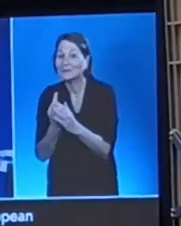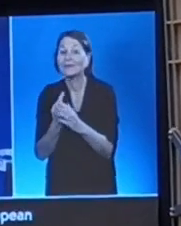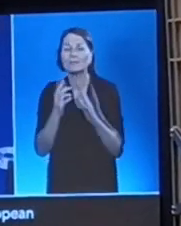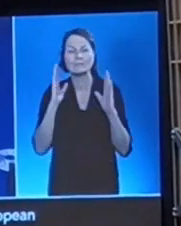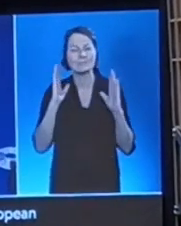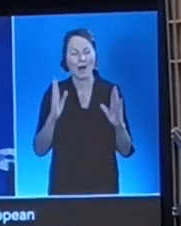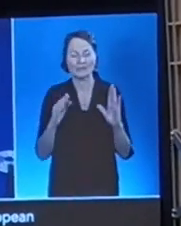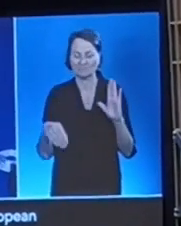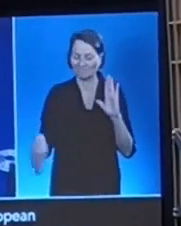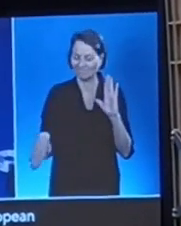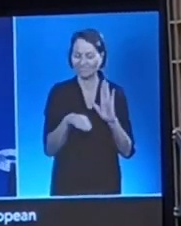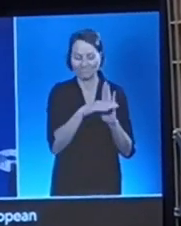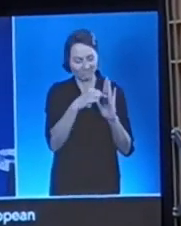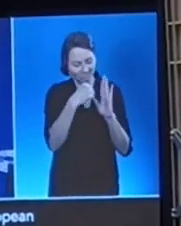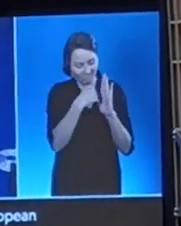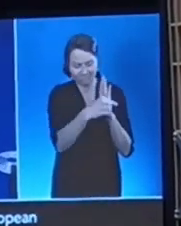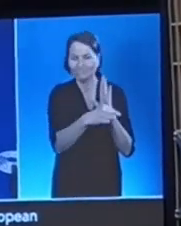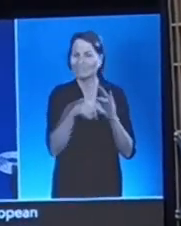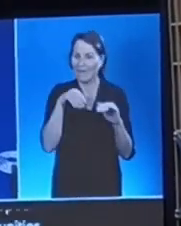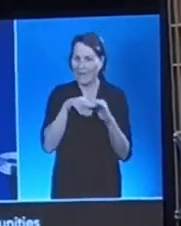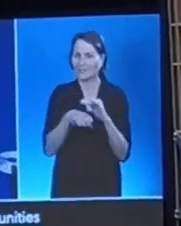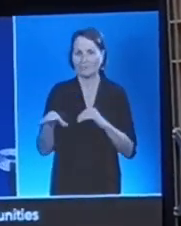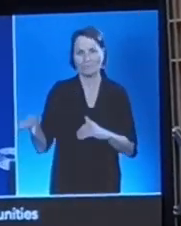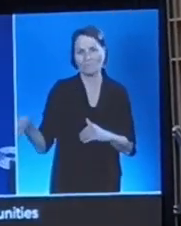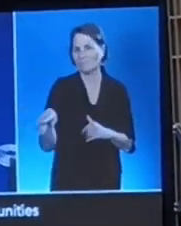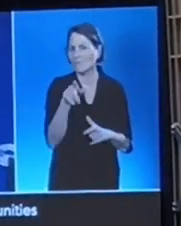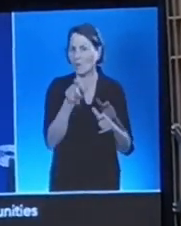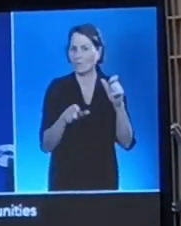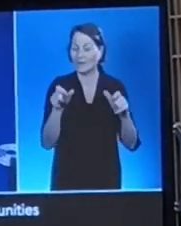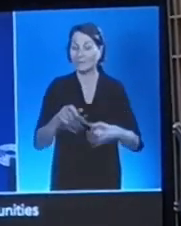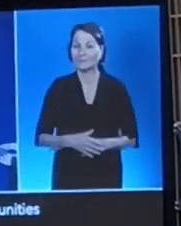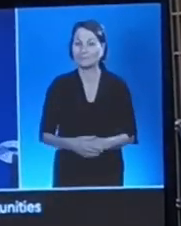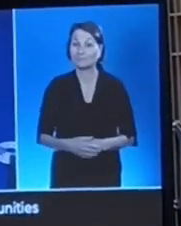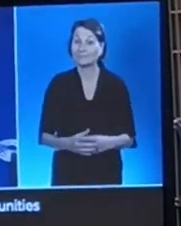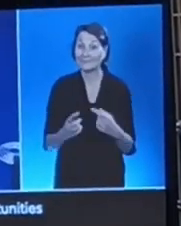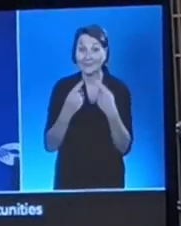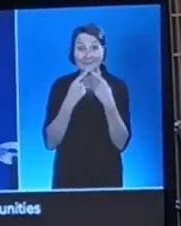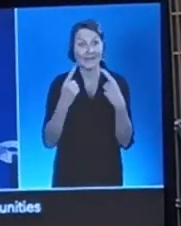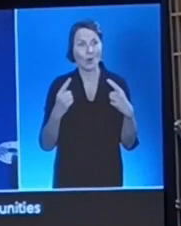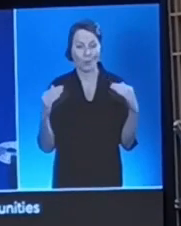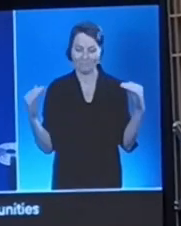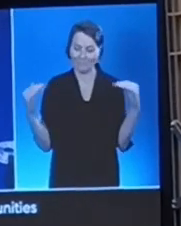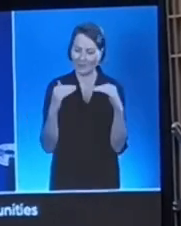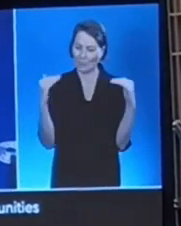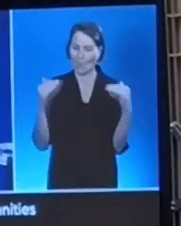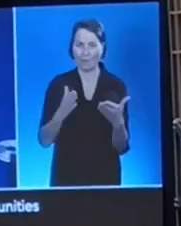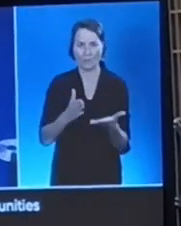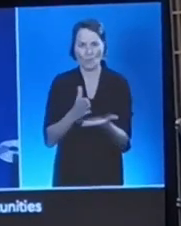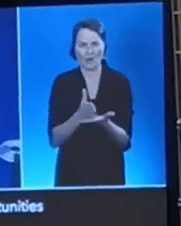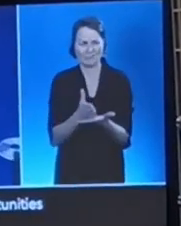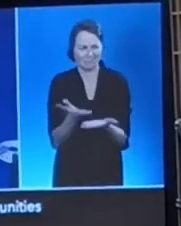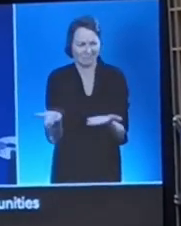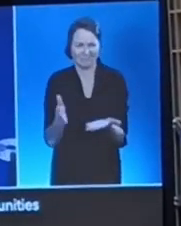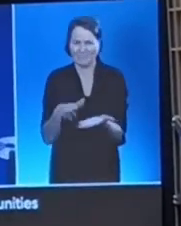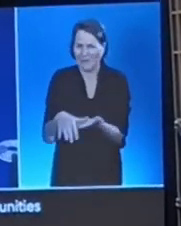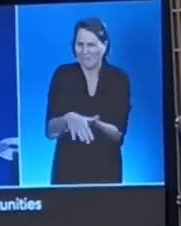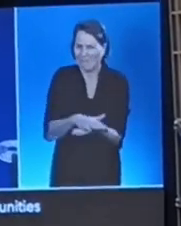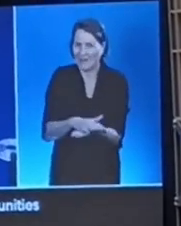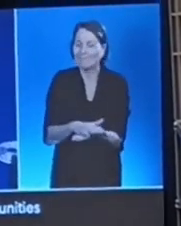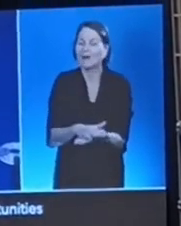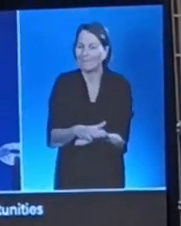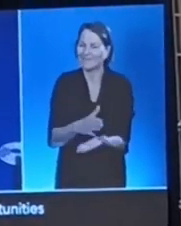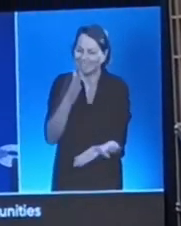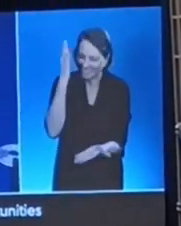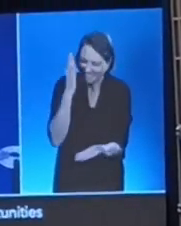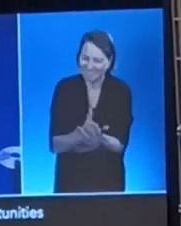all. And when we talk about equal rights, we must talk about rights that are actual and real, not